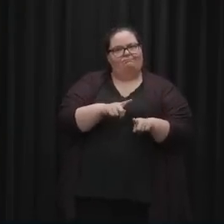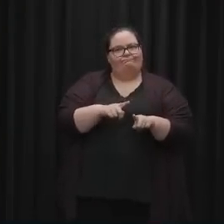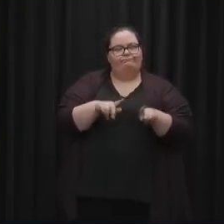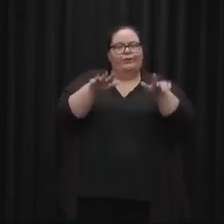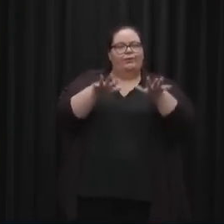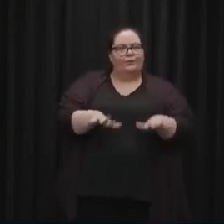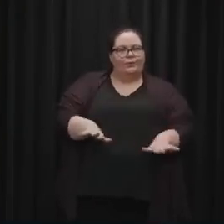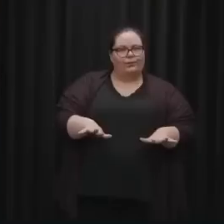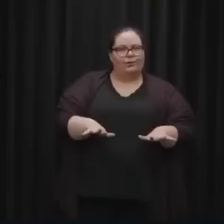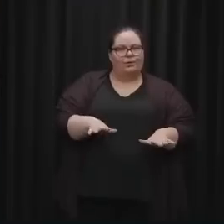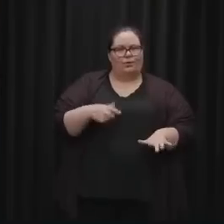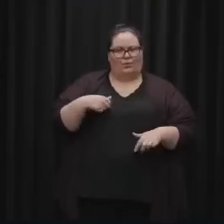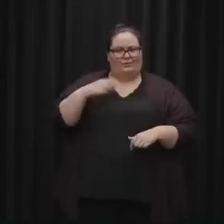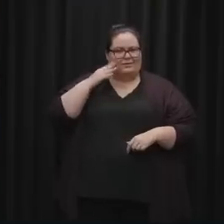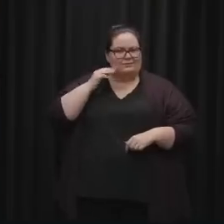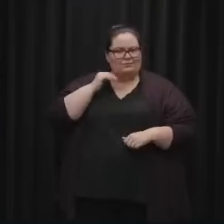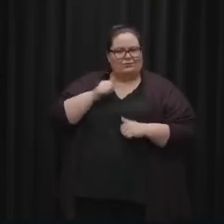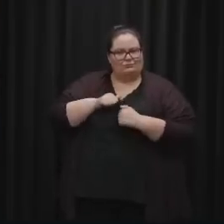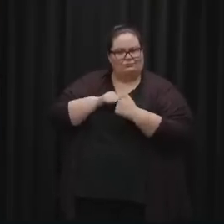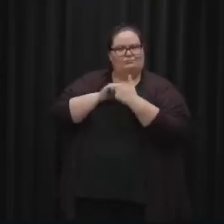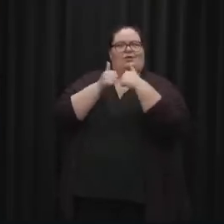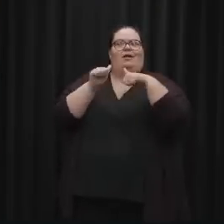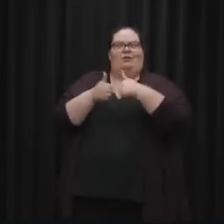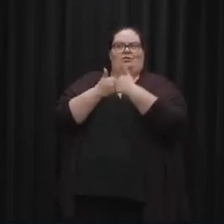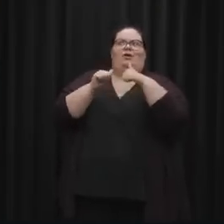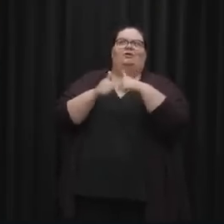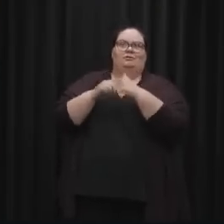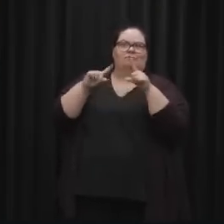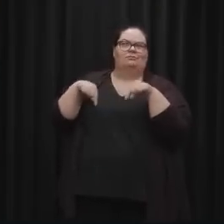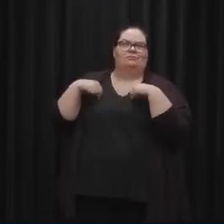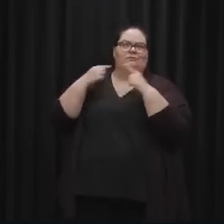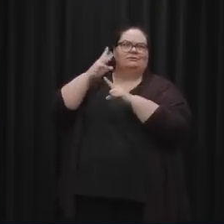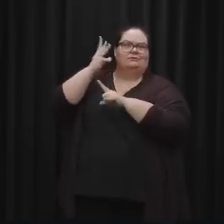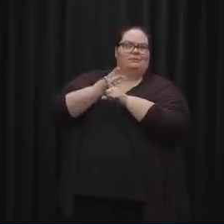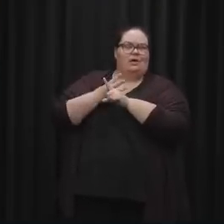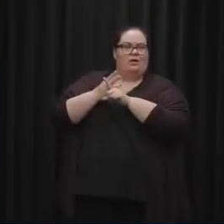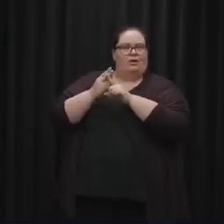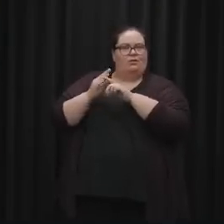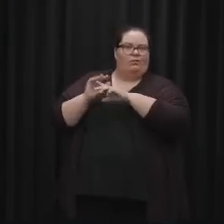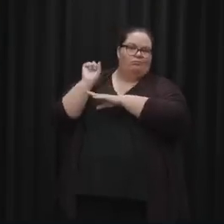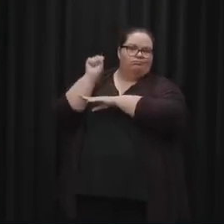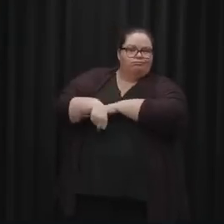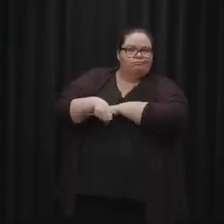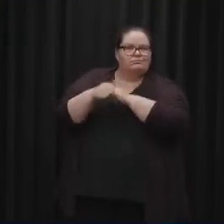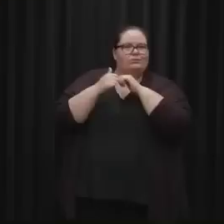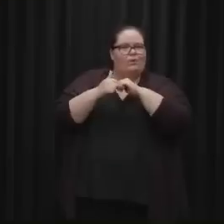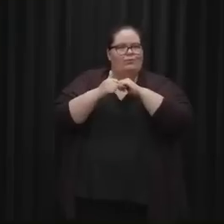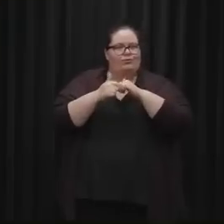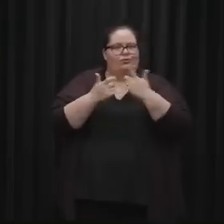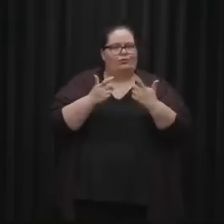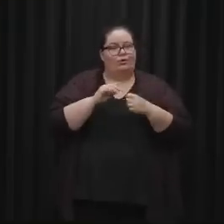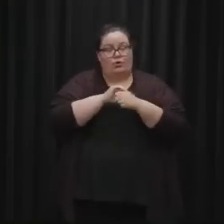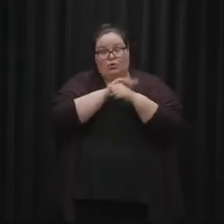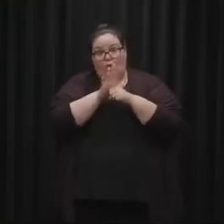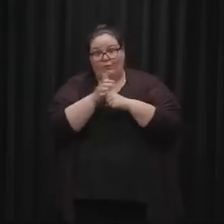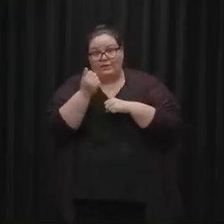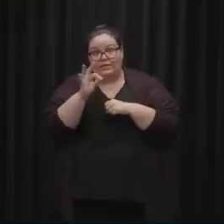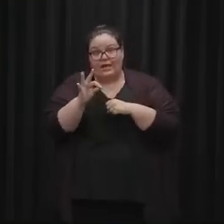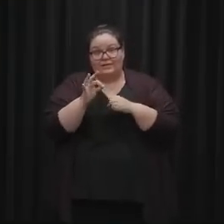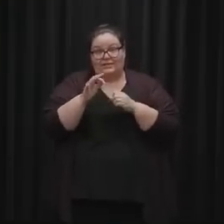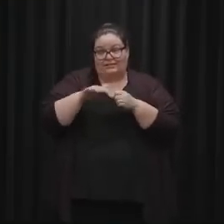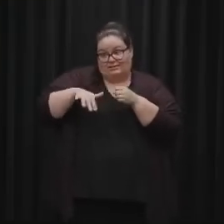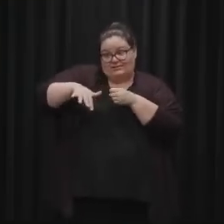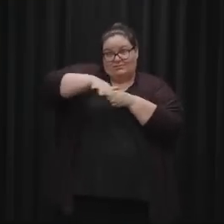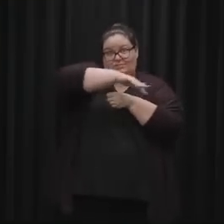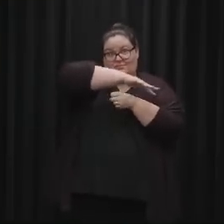have faced this and so many other challenges in the last 6 months, and we have overcome them together. COVID-19 is knocking